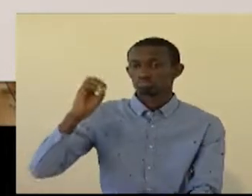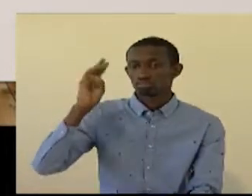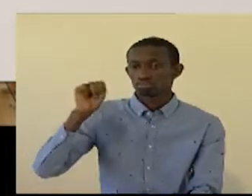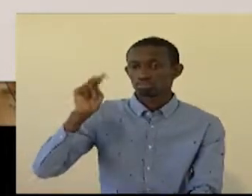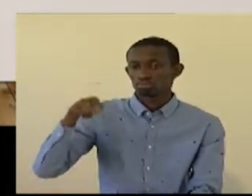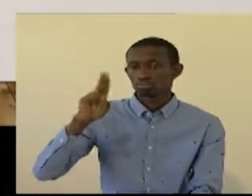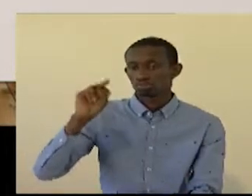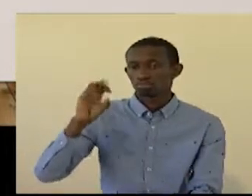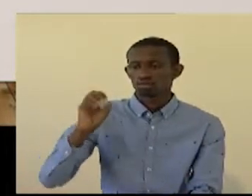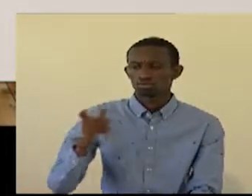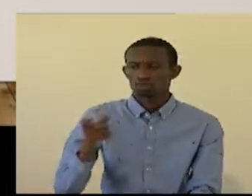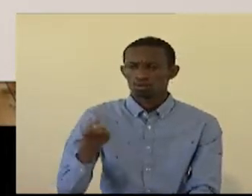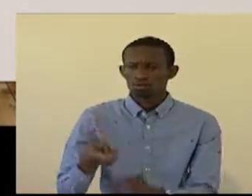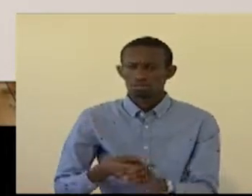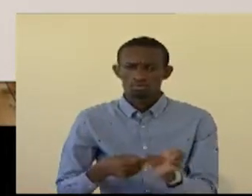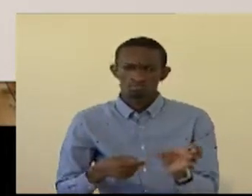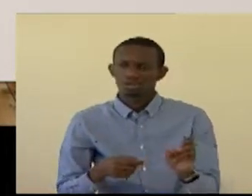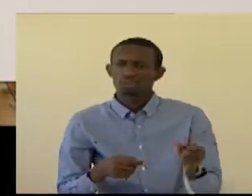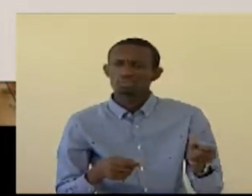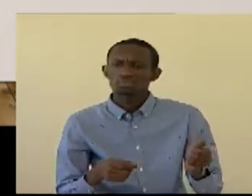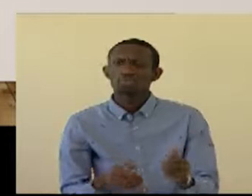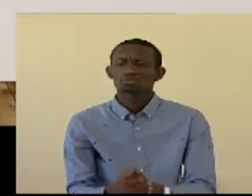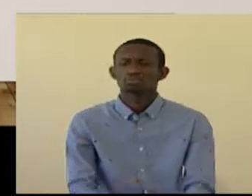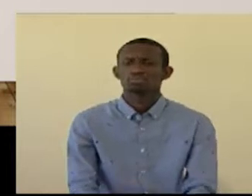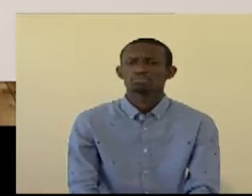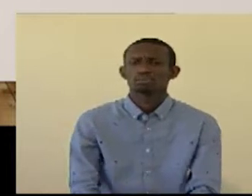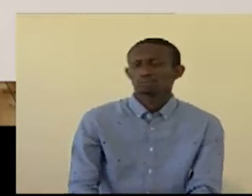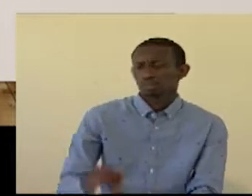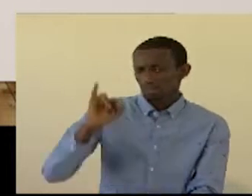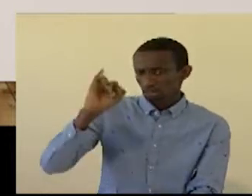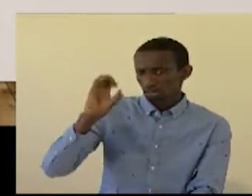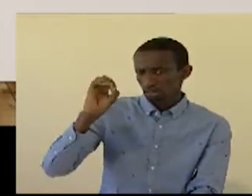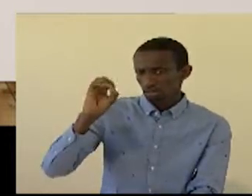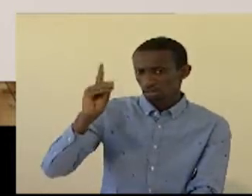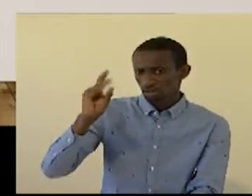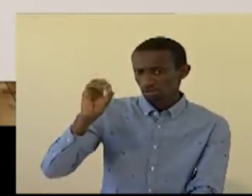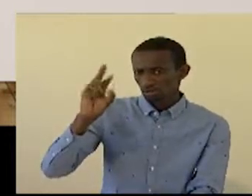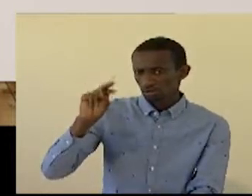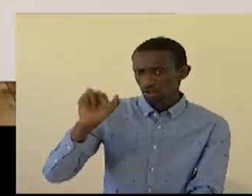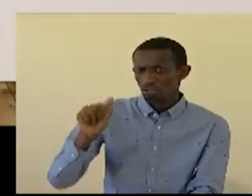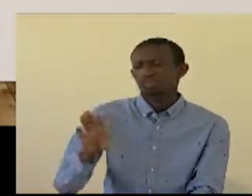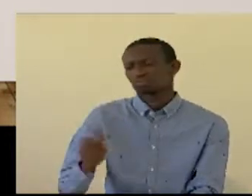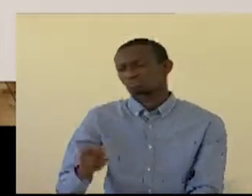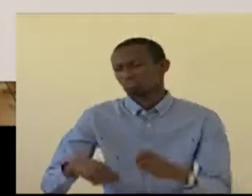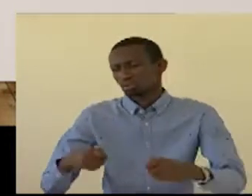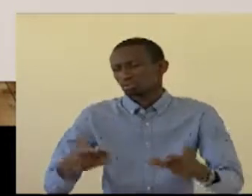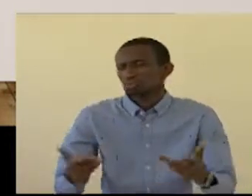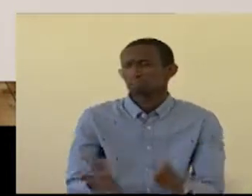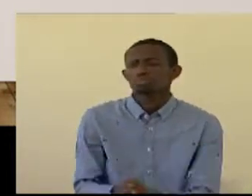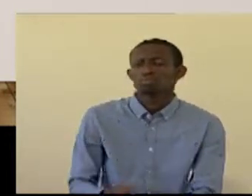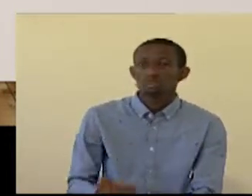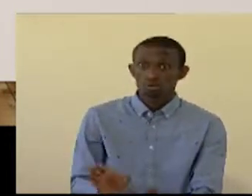the aldehydes and ketones from other organic compounds, aldehydes and ketones as carbonyl compounds,